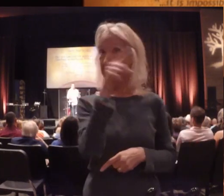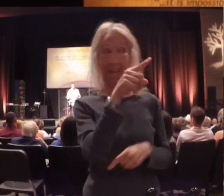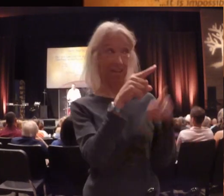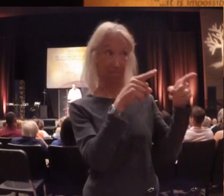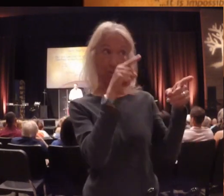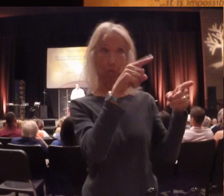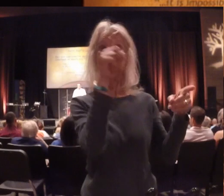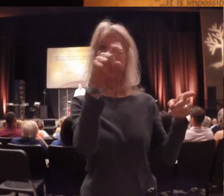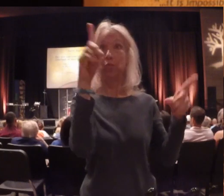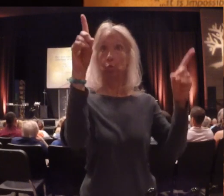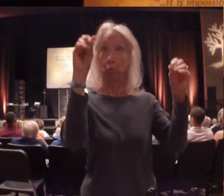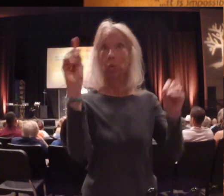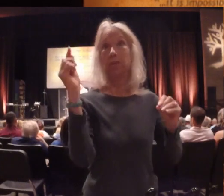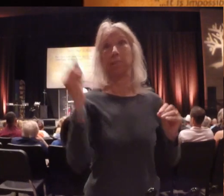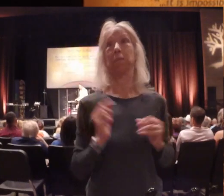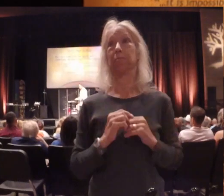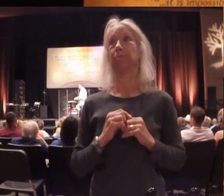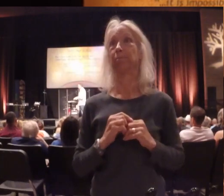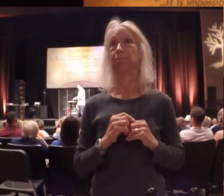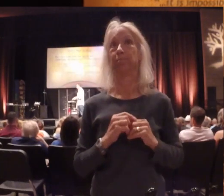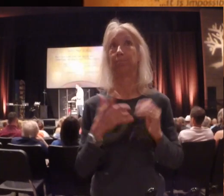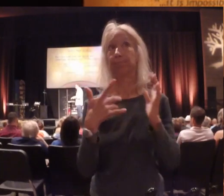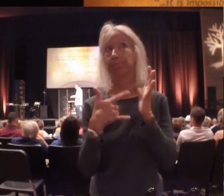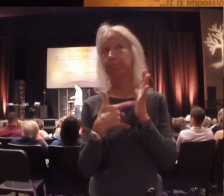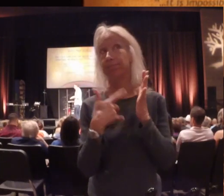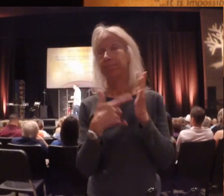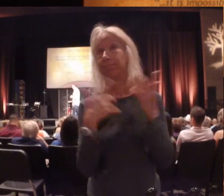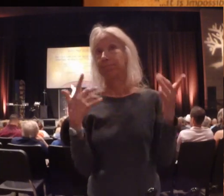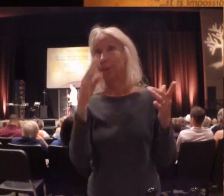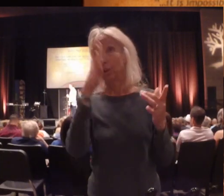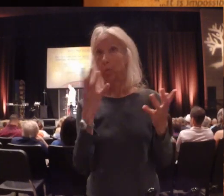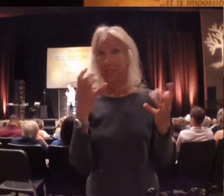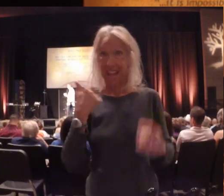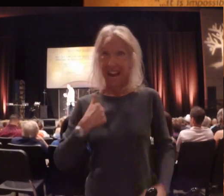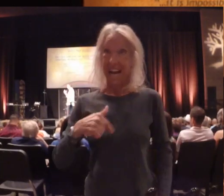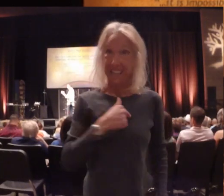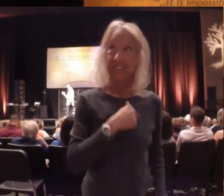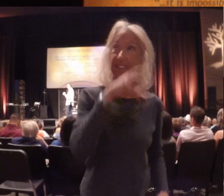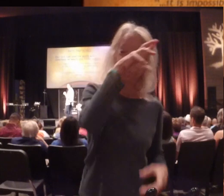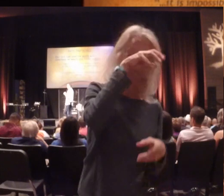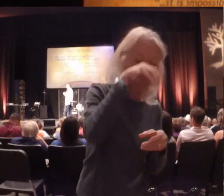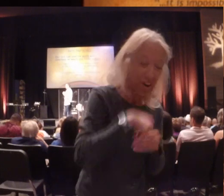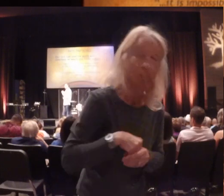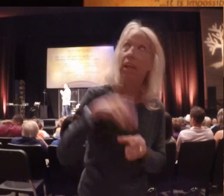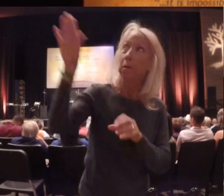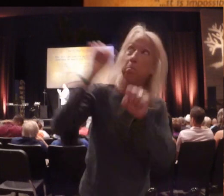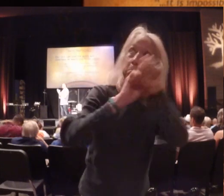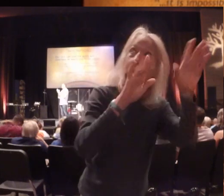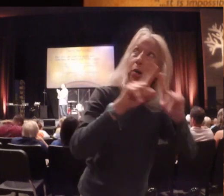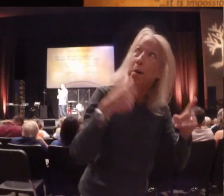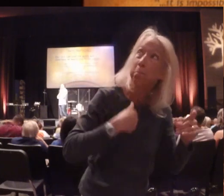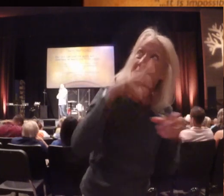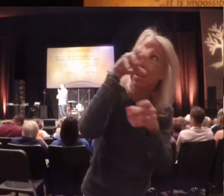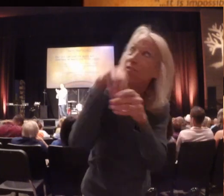us to dig some ditches. There's times when God wants us to be a part and participate